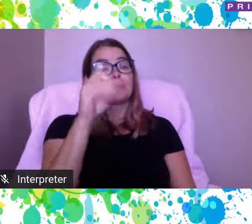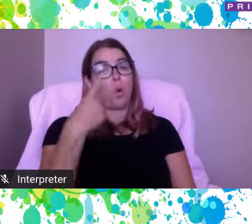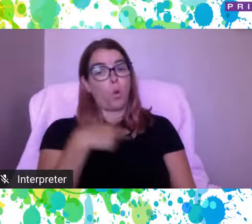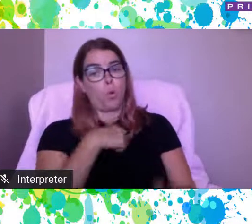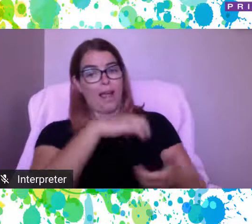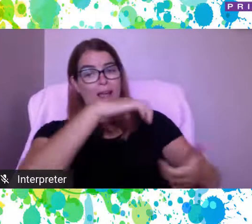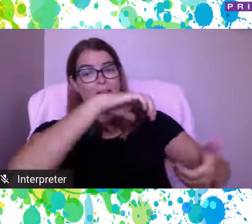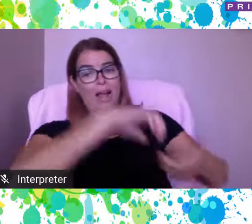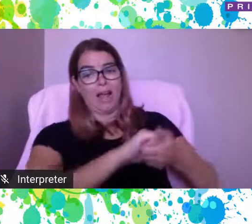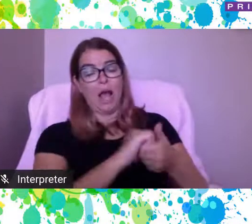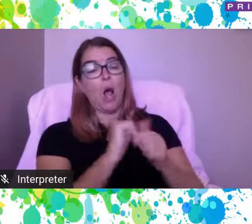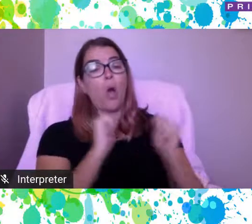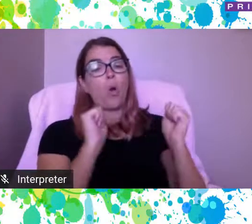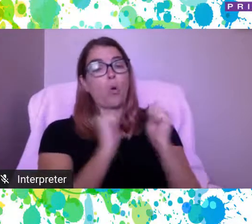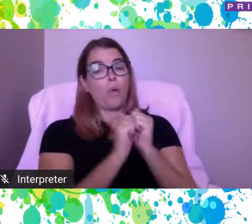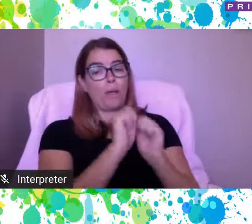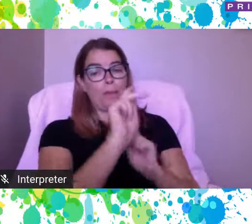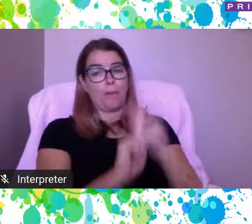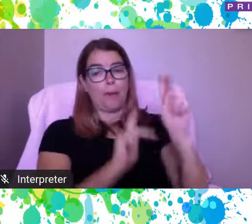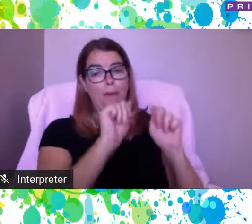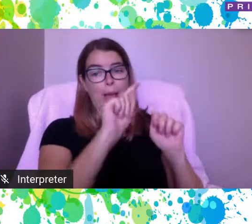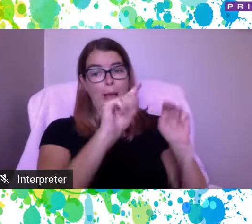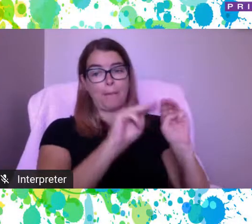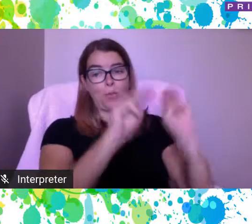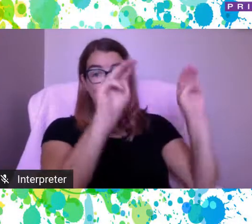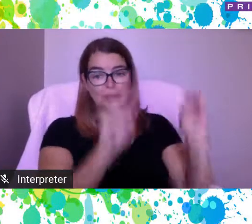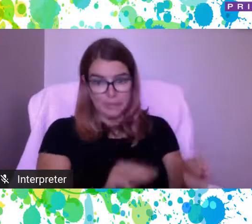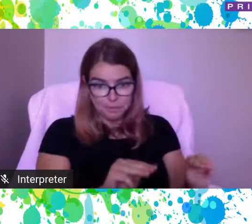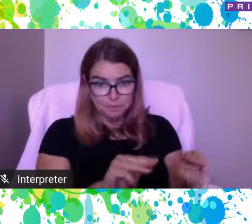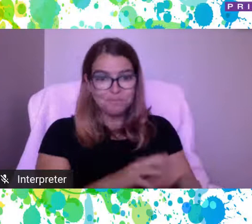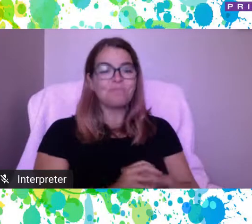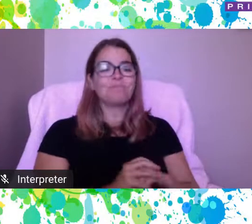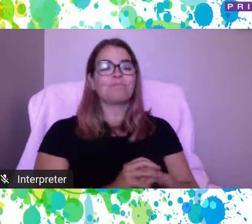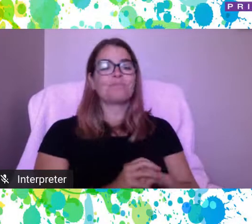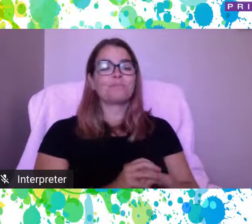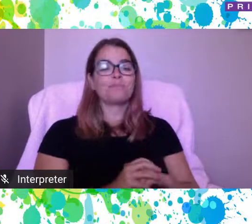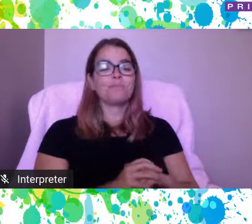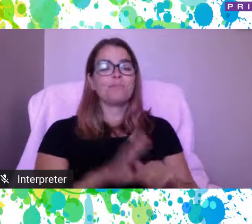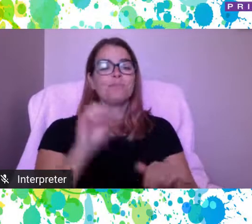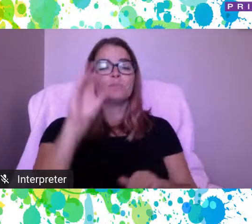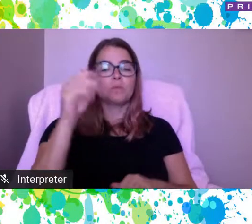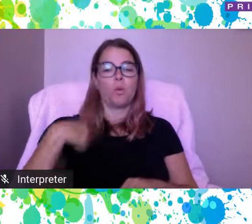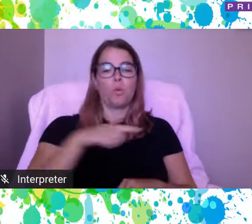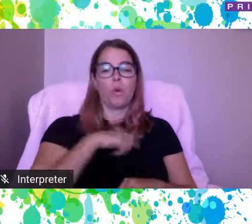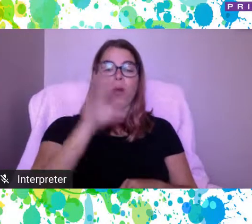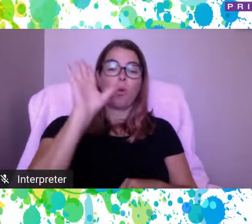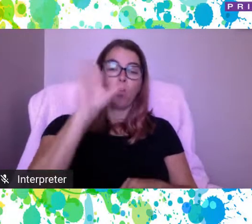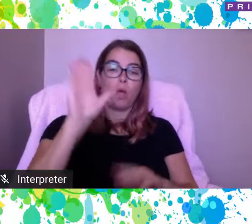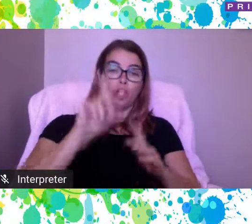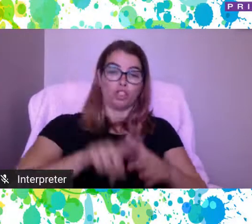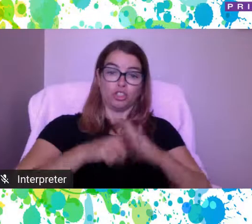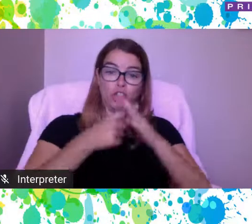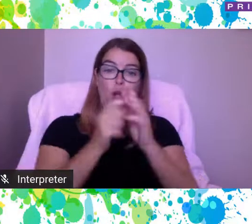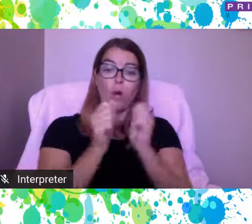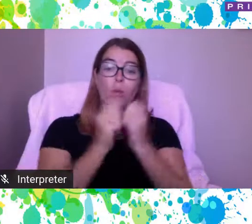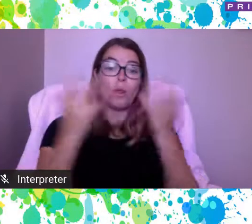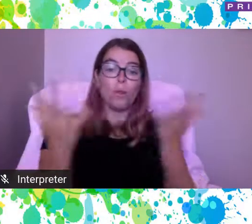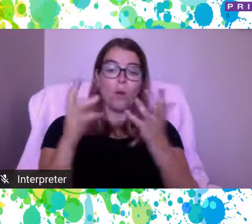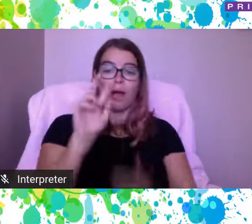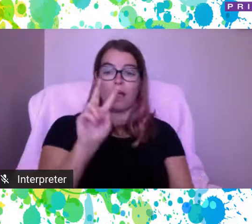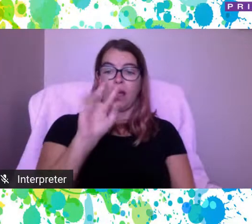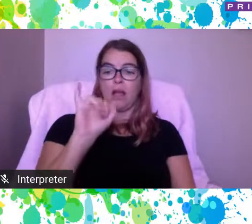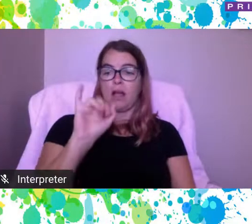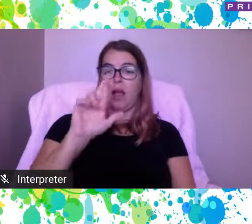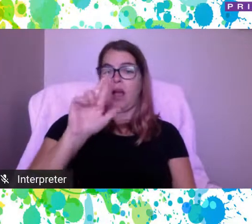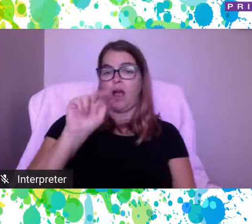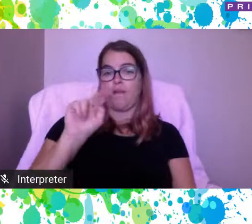kind of help do that, help undo that damage. So we are gonna start with a virtual tour that our friends at the museum have